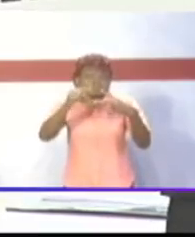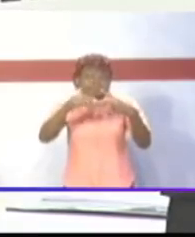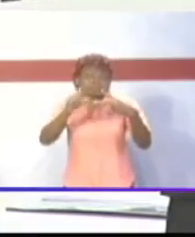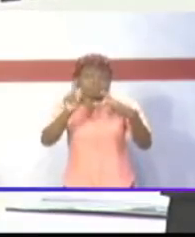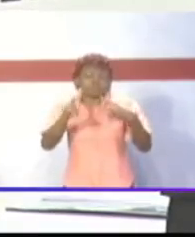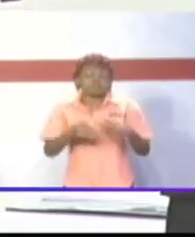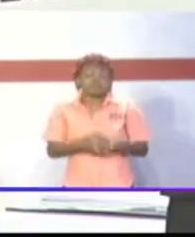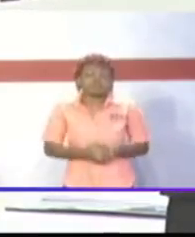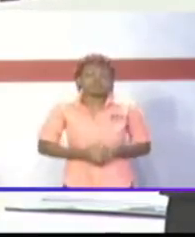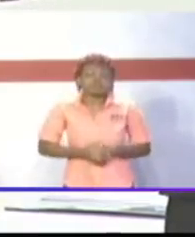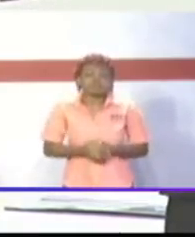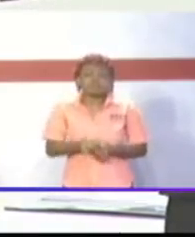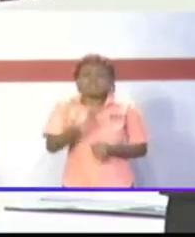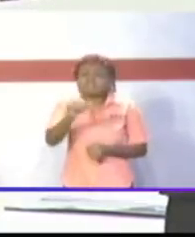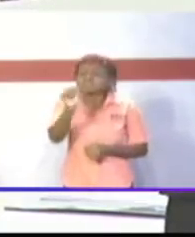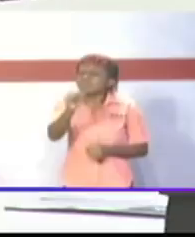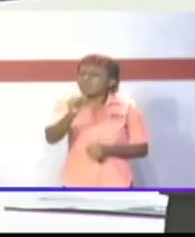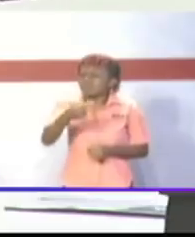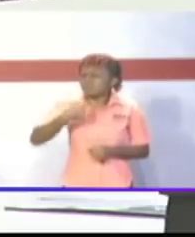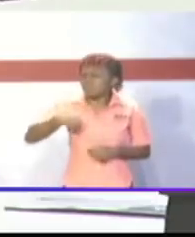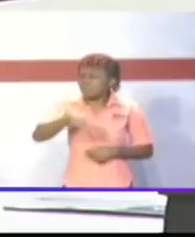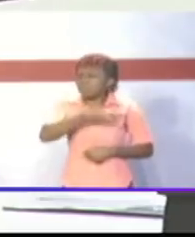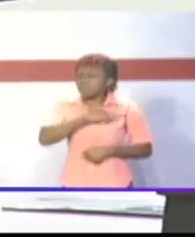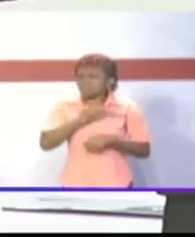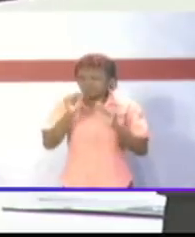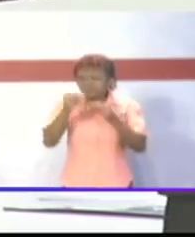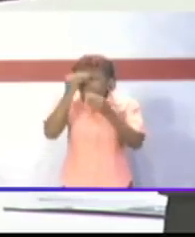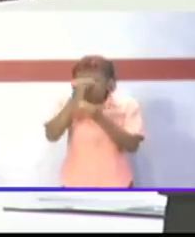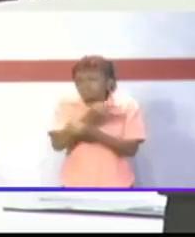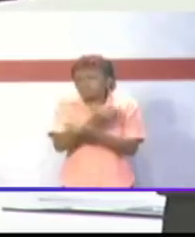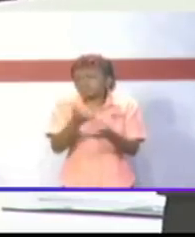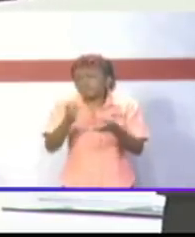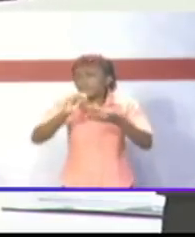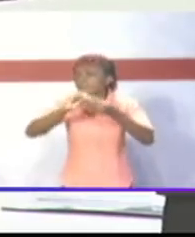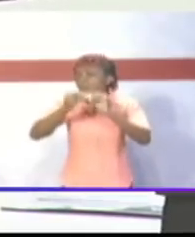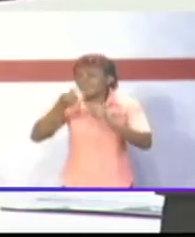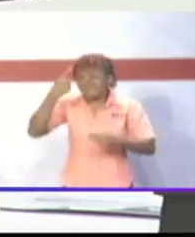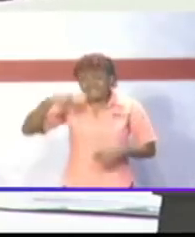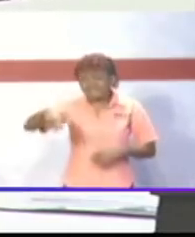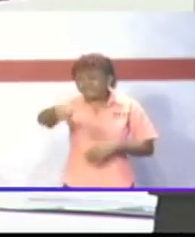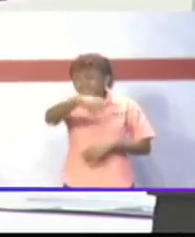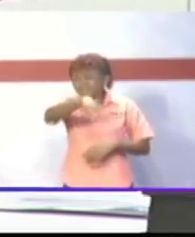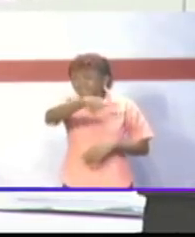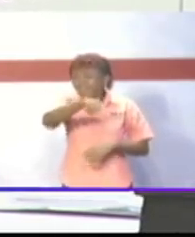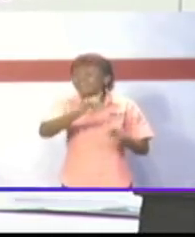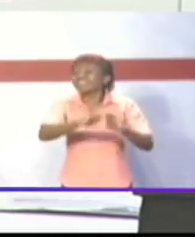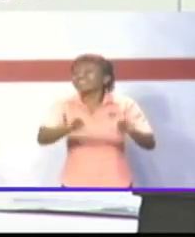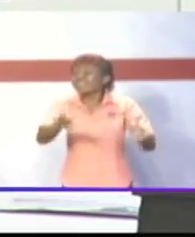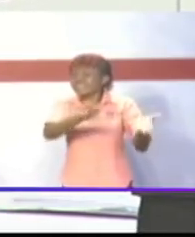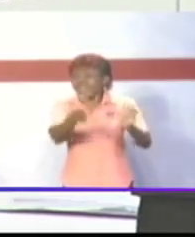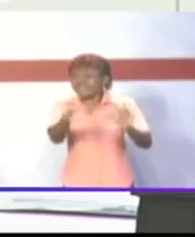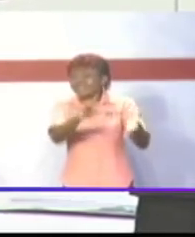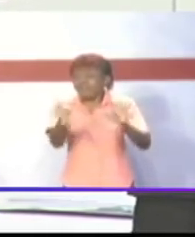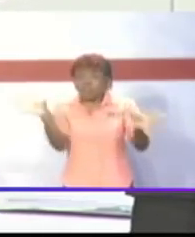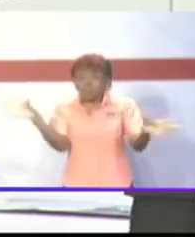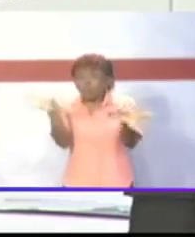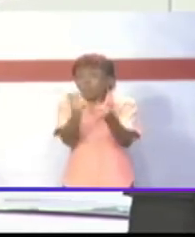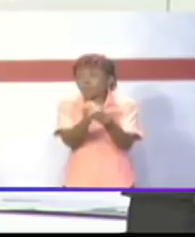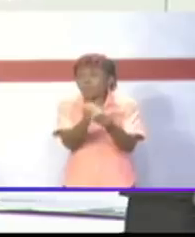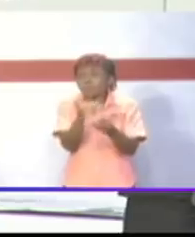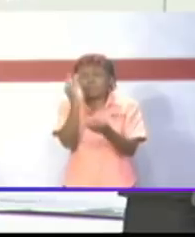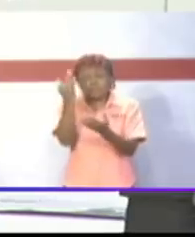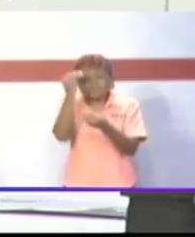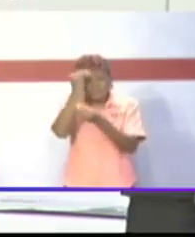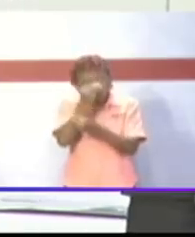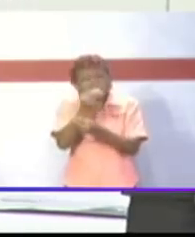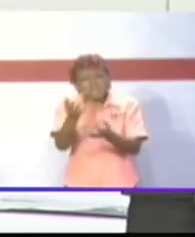can provide the statistics for the total number of pediatric deaths, and this can be obtained through the corporate communication department because